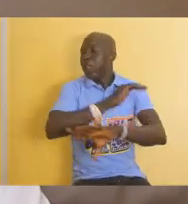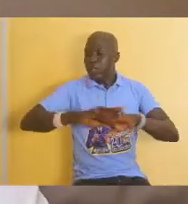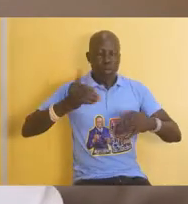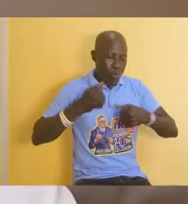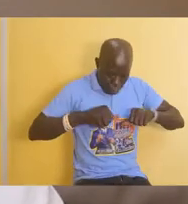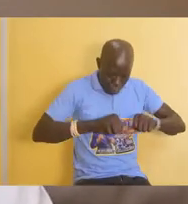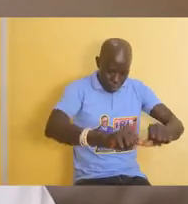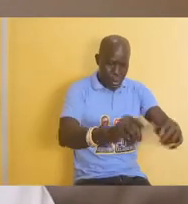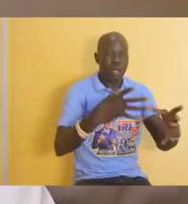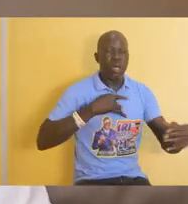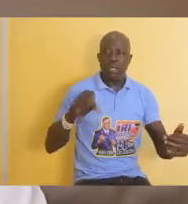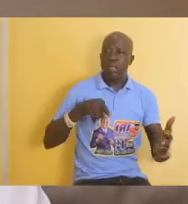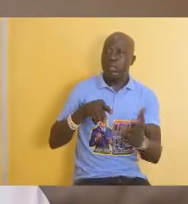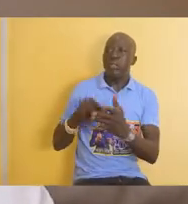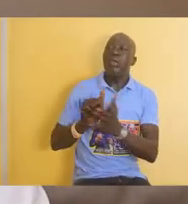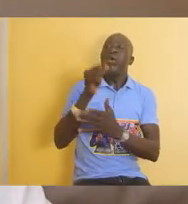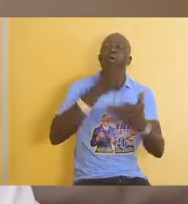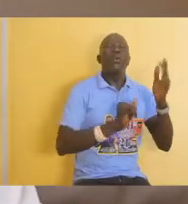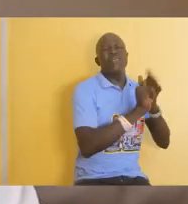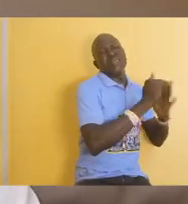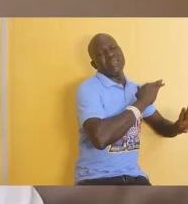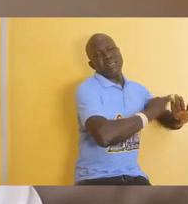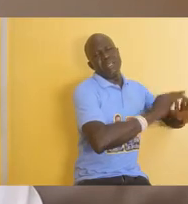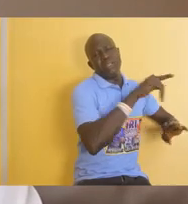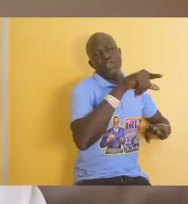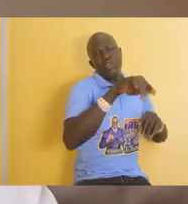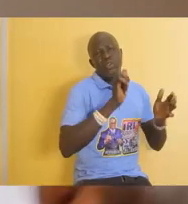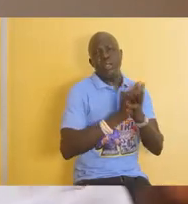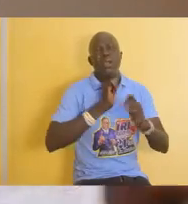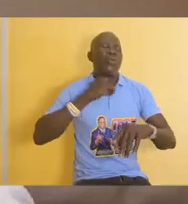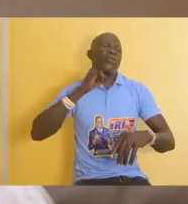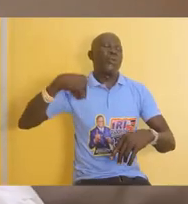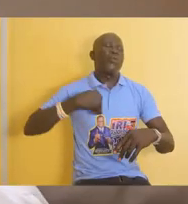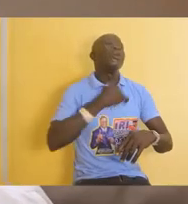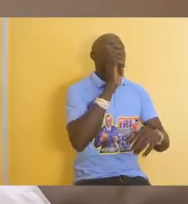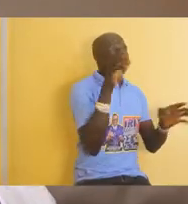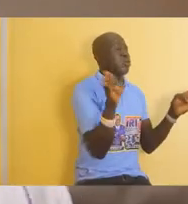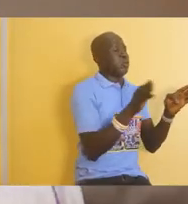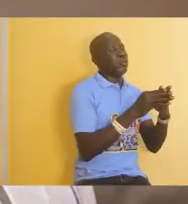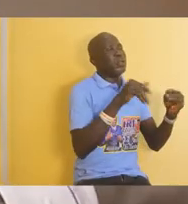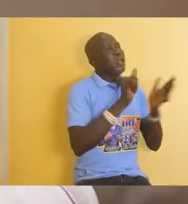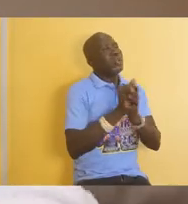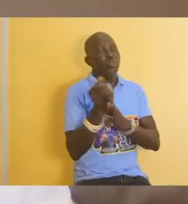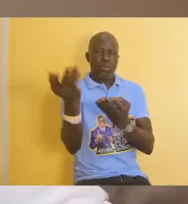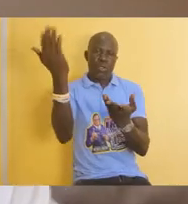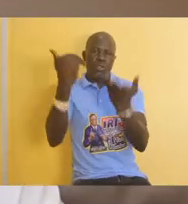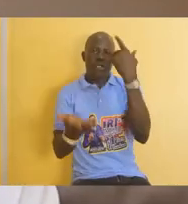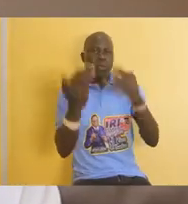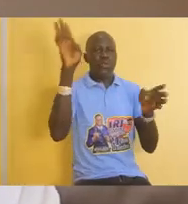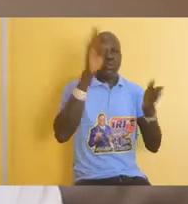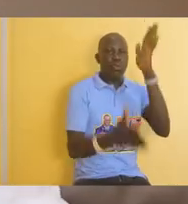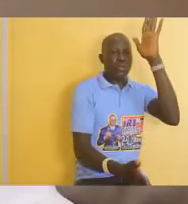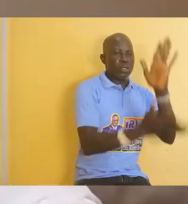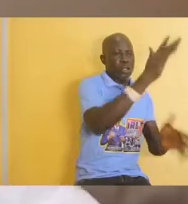more balobai. We must not continue like this. What kilo what down go? What is not delaying you? That did your pade. That will not meet. Can your finger kind of? So sharpen